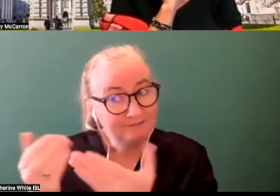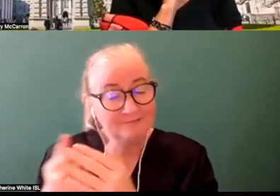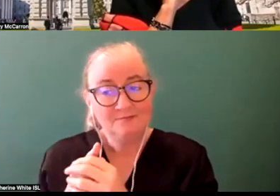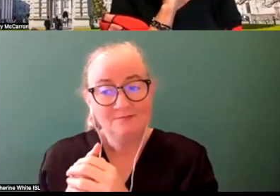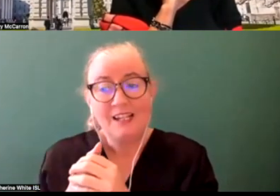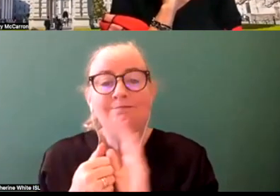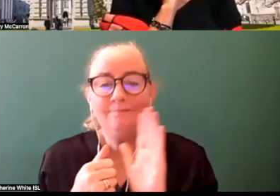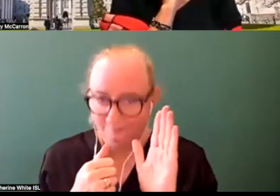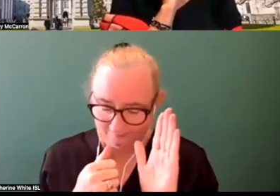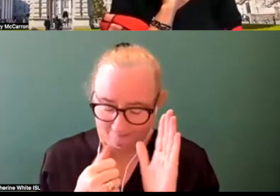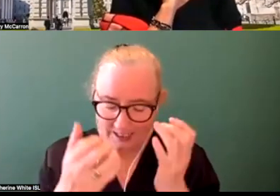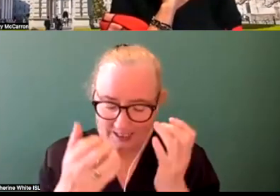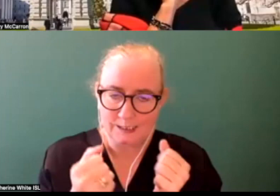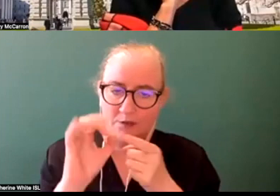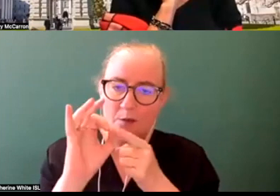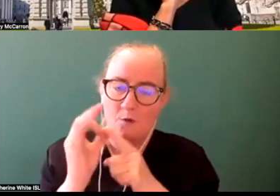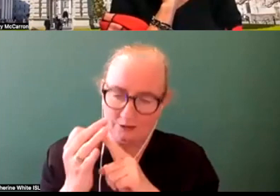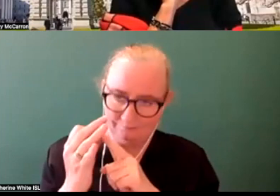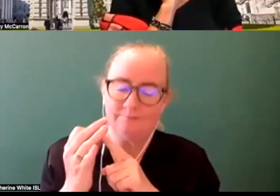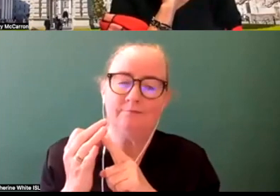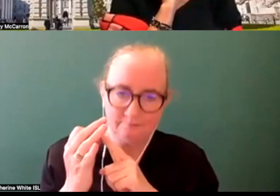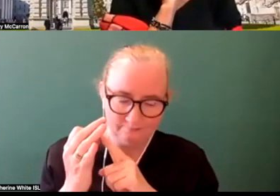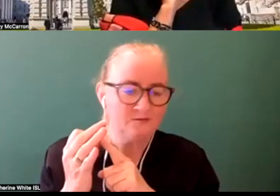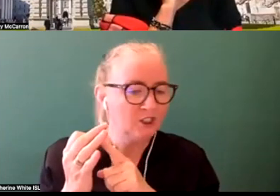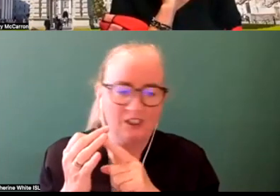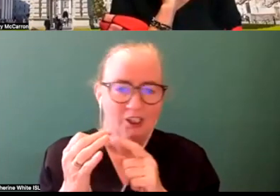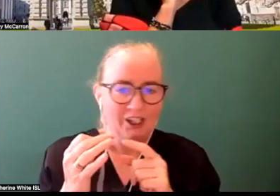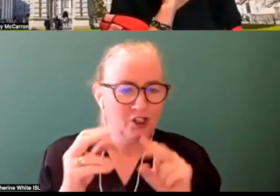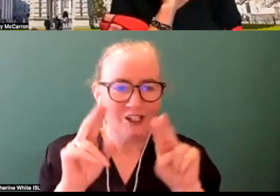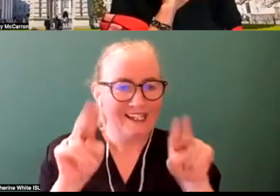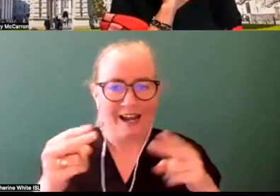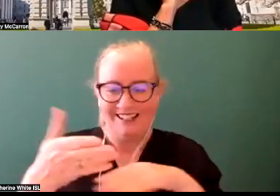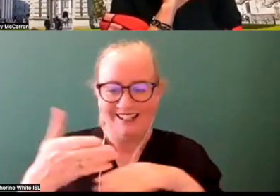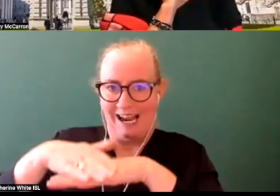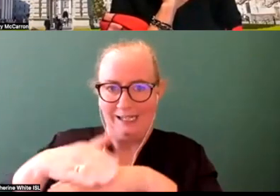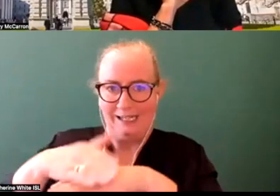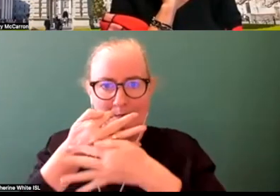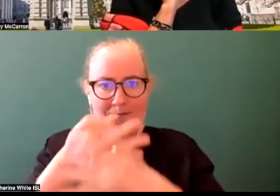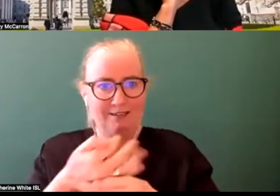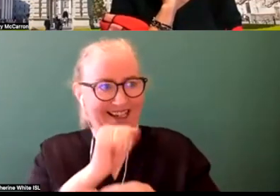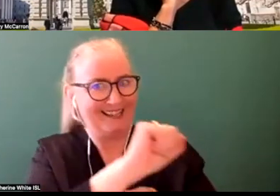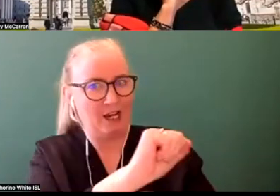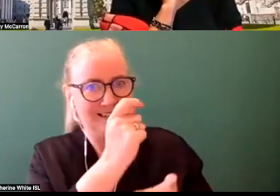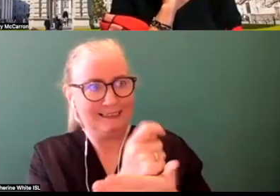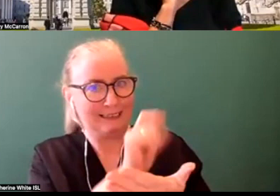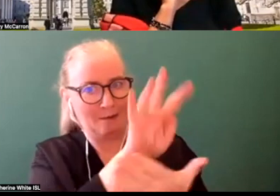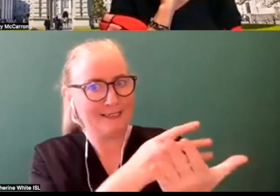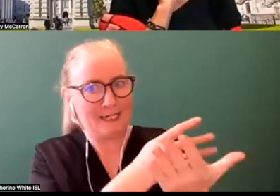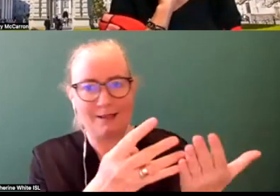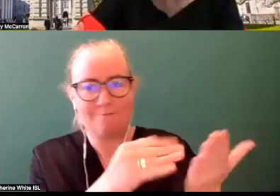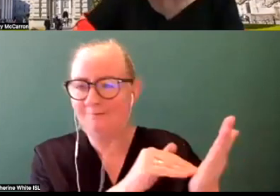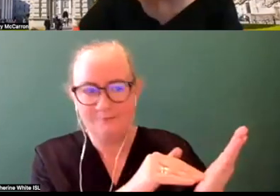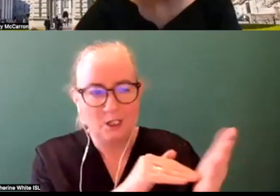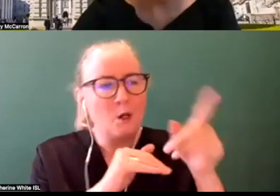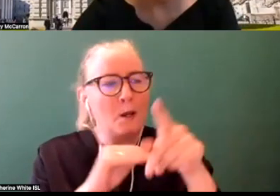I can take your point there. You don't die to a timetable. Right. Yeah, absolutely. No. Mary, I